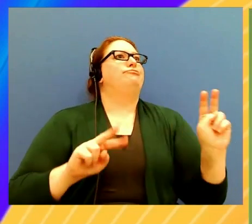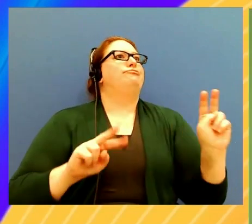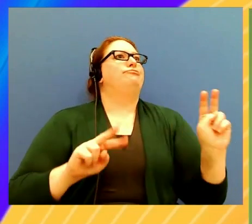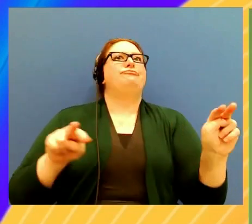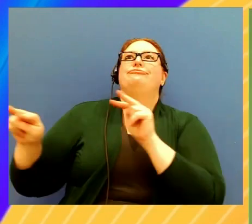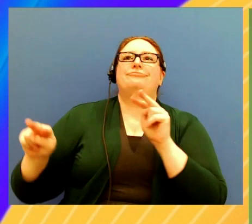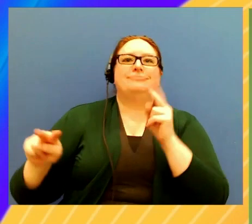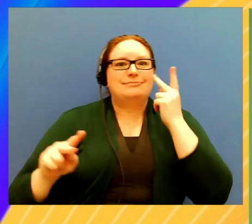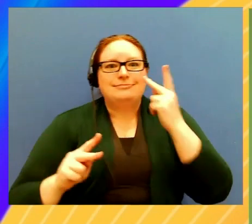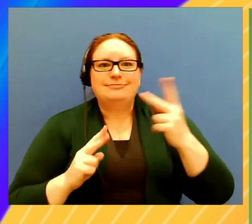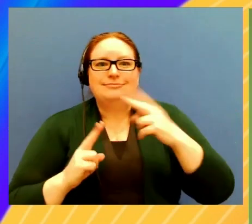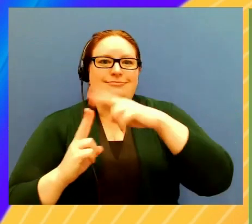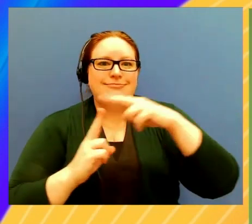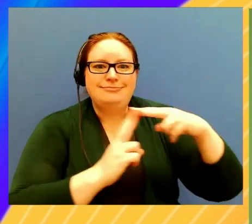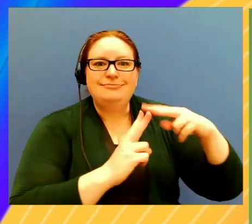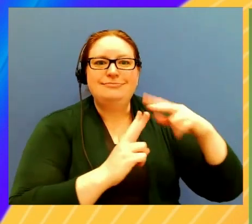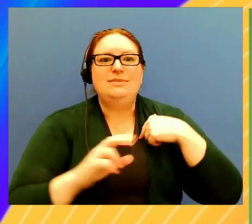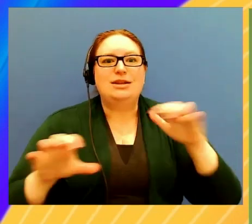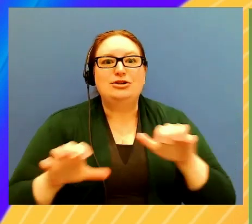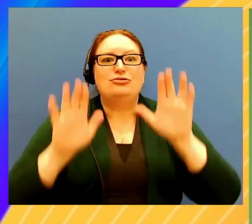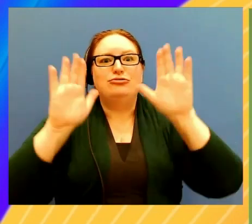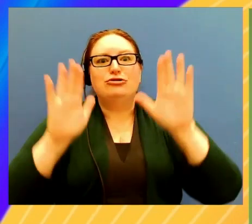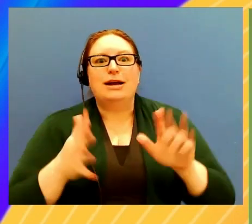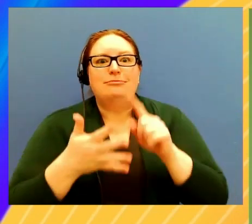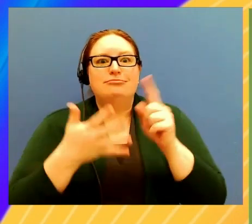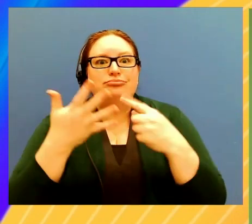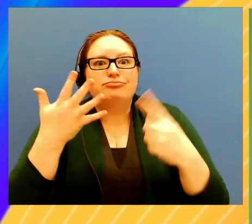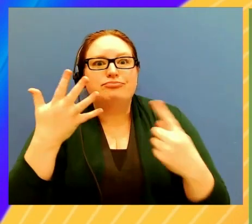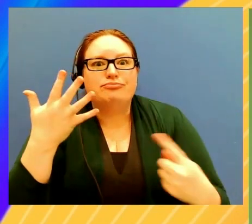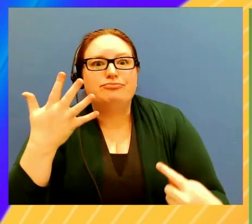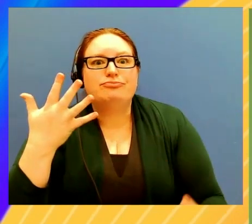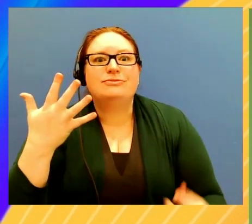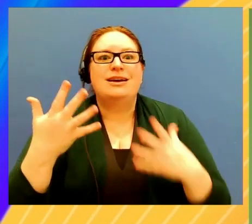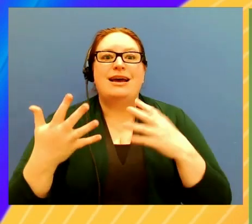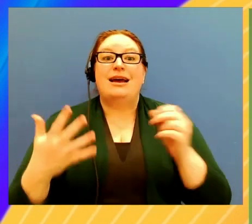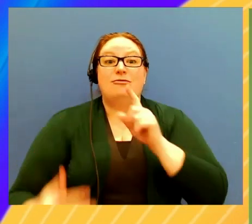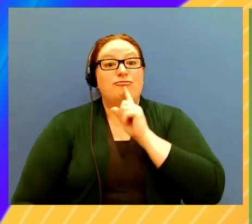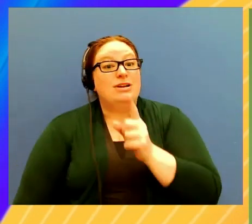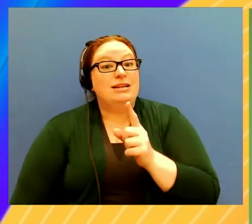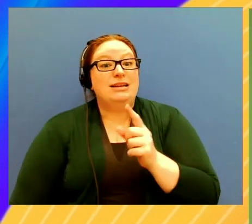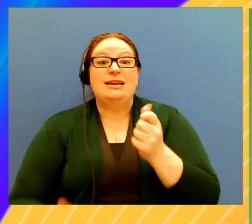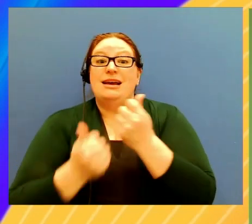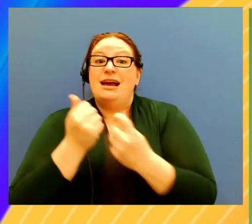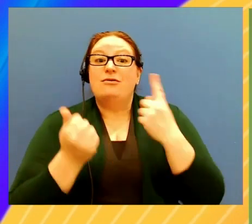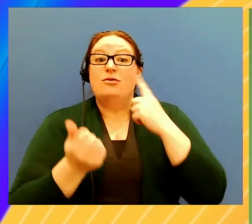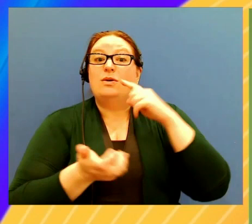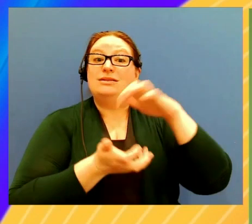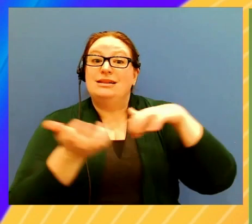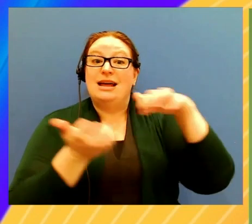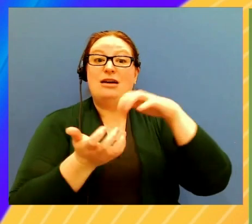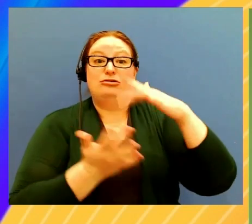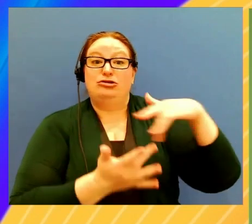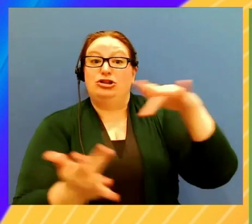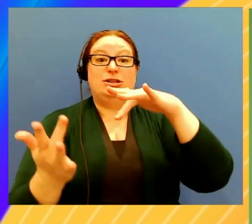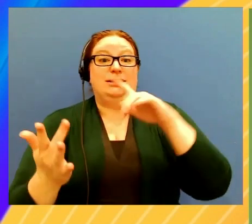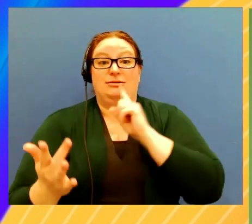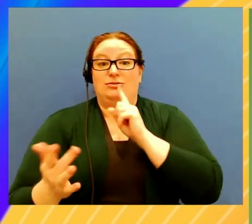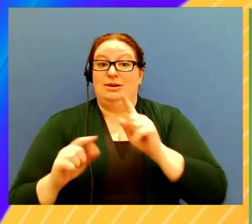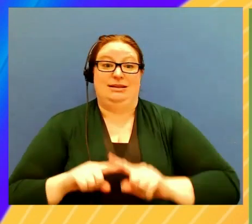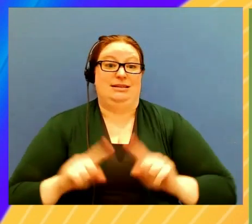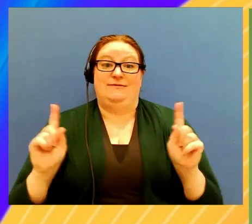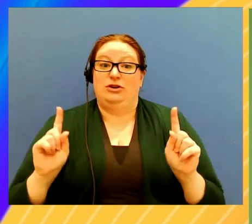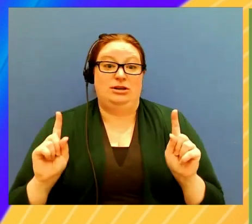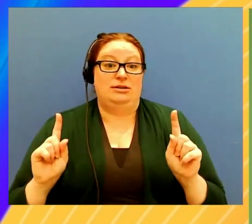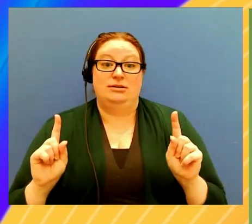that do a lot of these great things. And really, everyone's cloud journey is really different. So it really depends